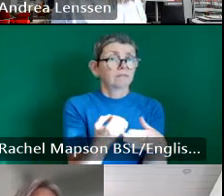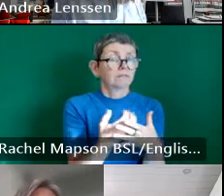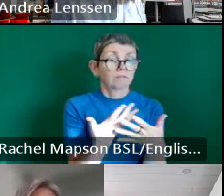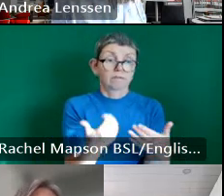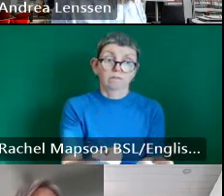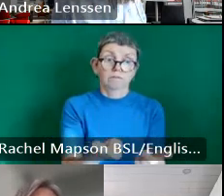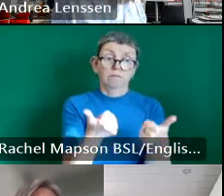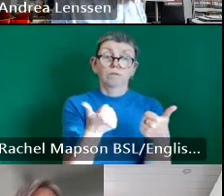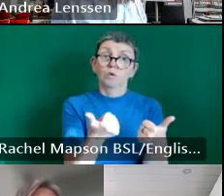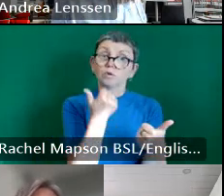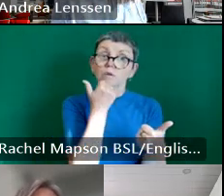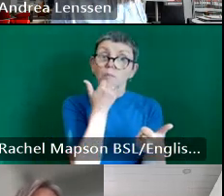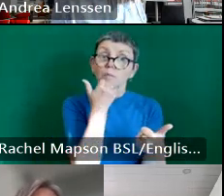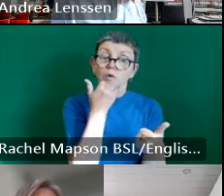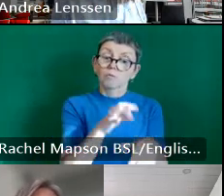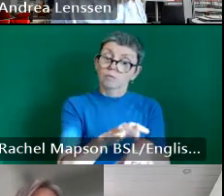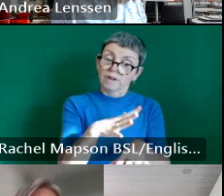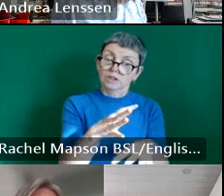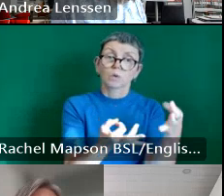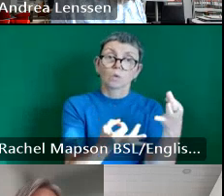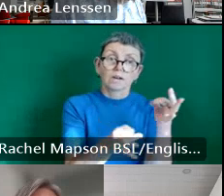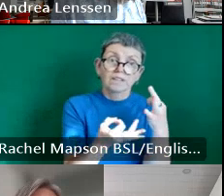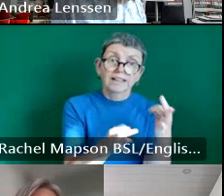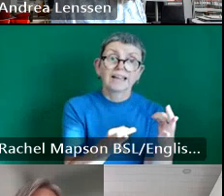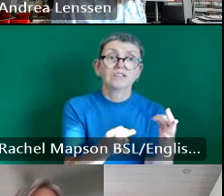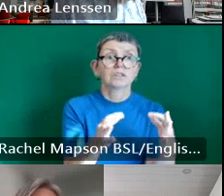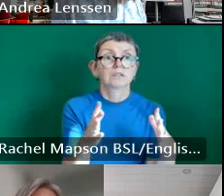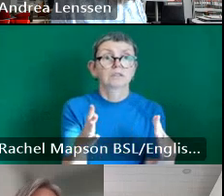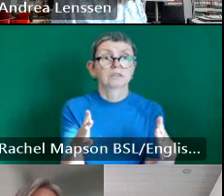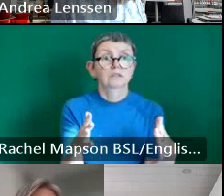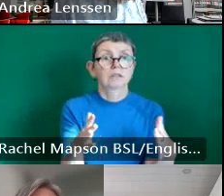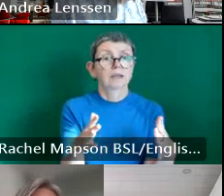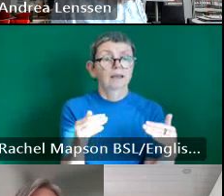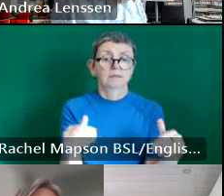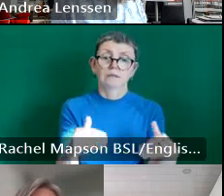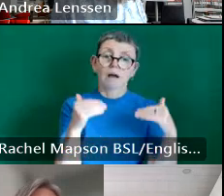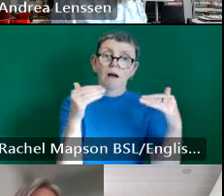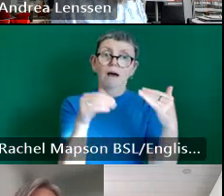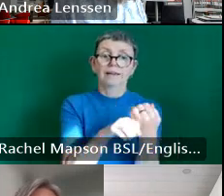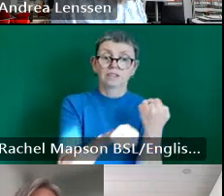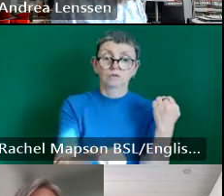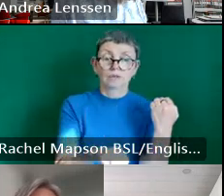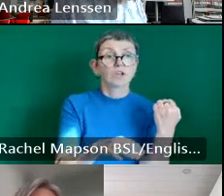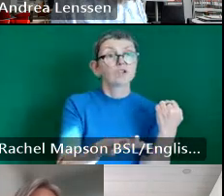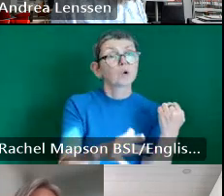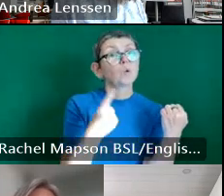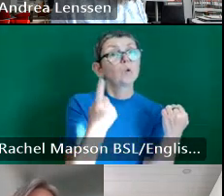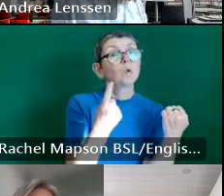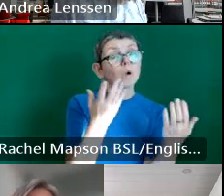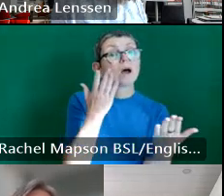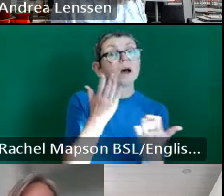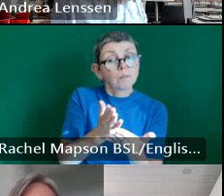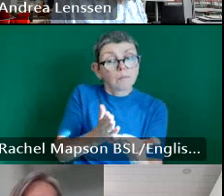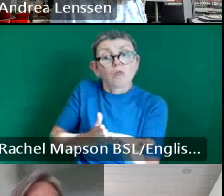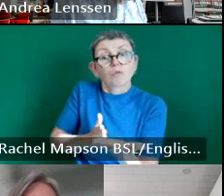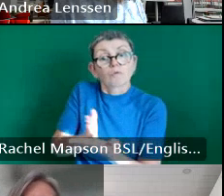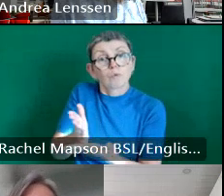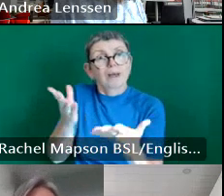well as, high levels of degrees. So if they do make it through the education